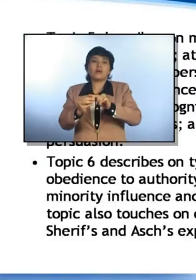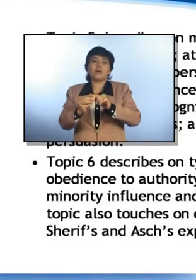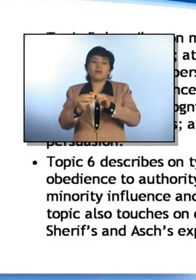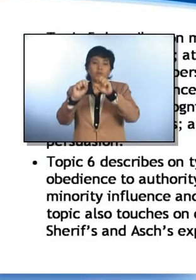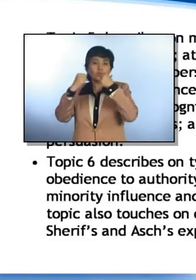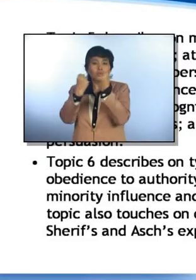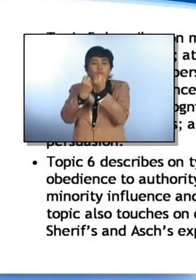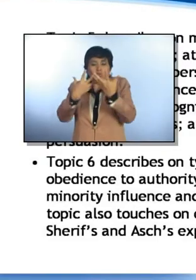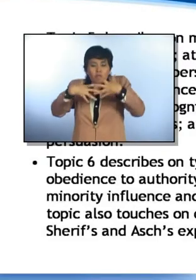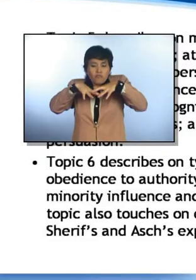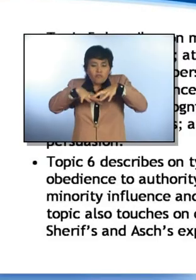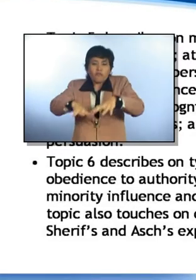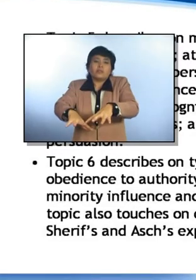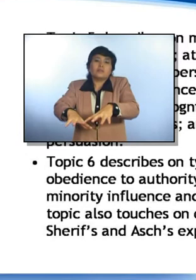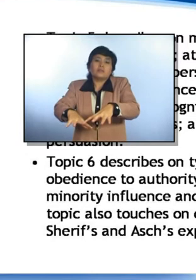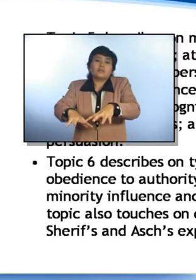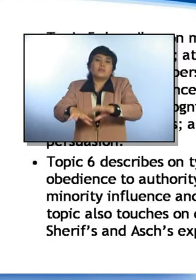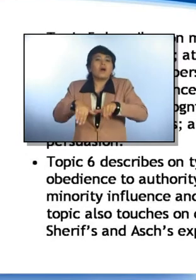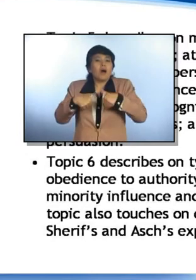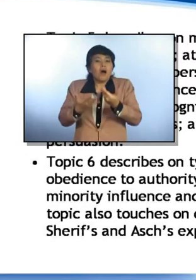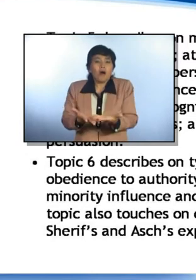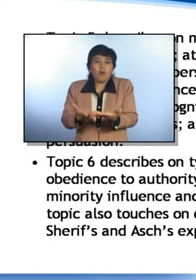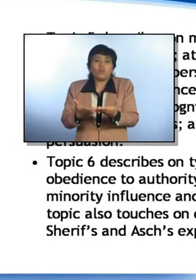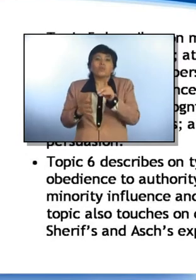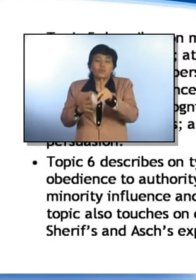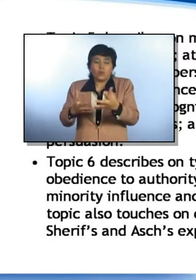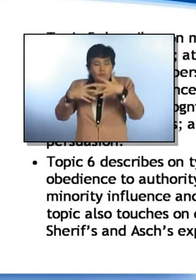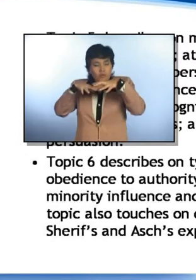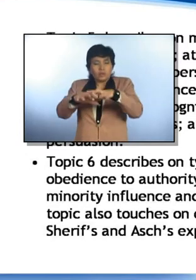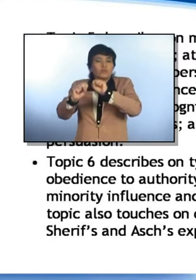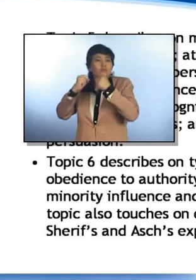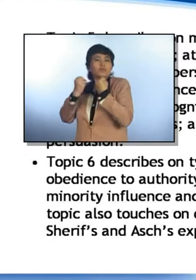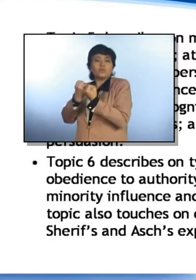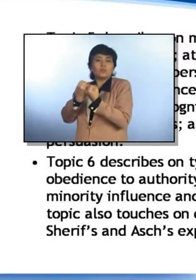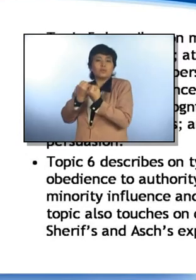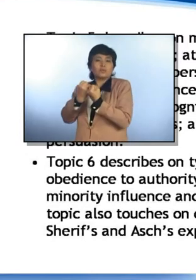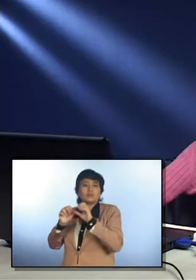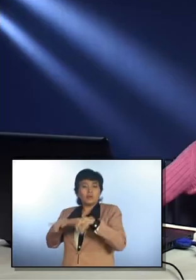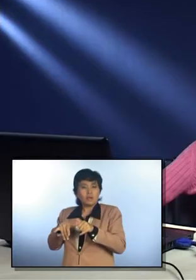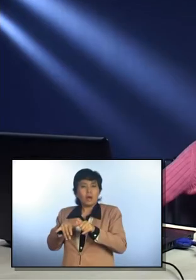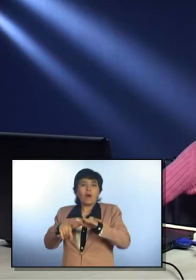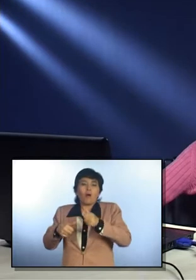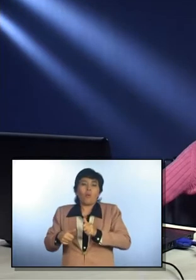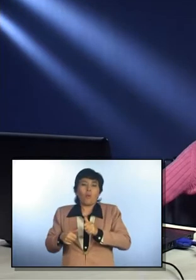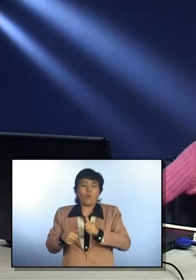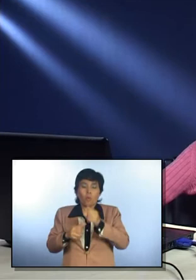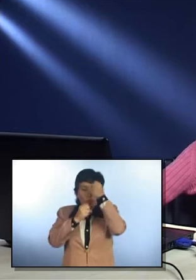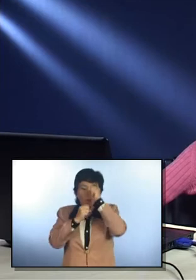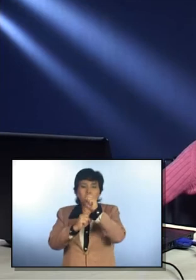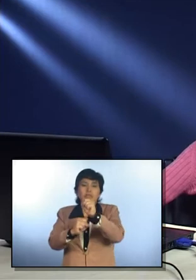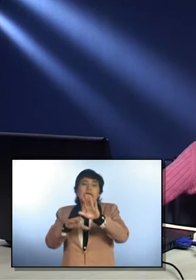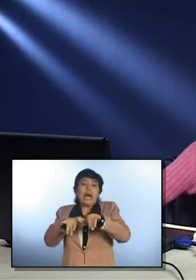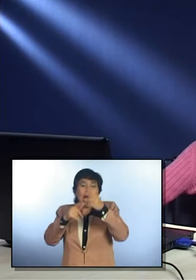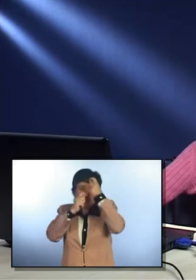social influence, how you are influenced by the social factors. Obedience to authority, especially in terms of